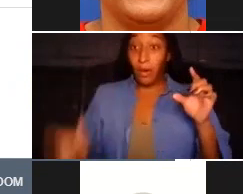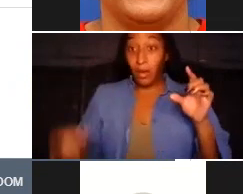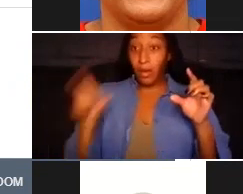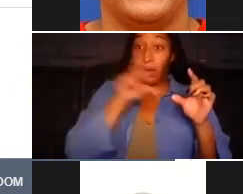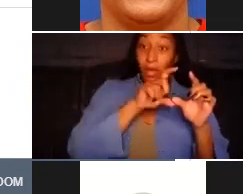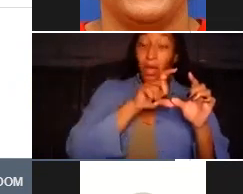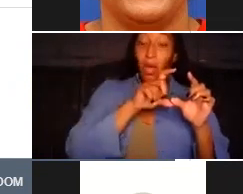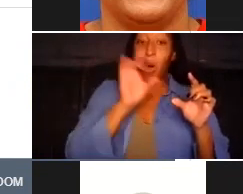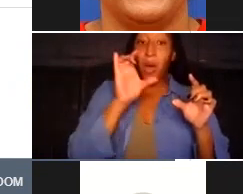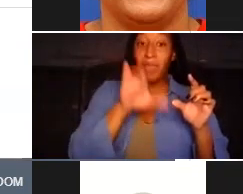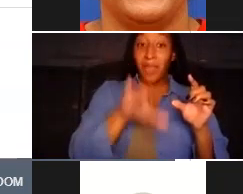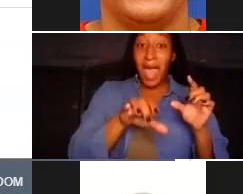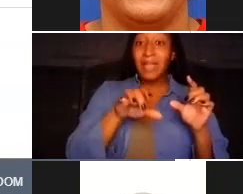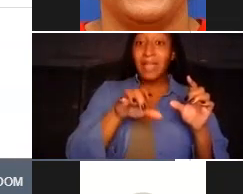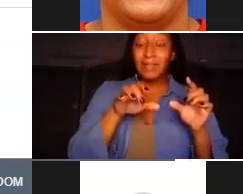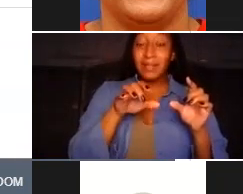all what we call